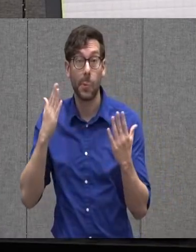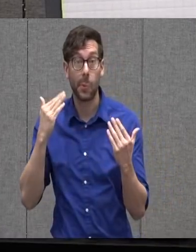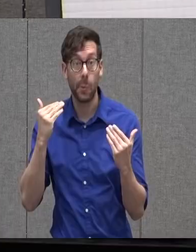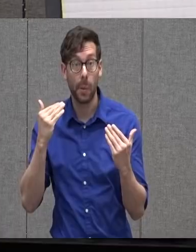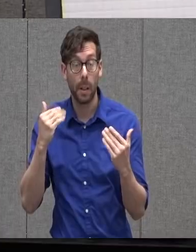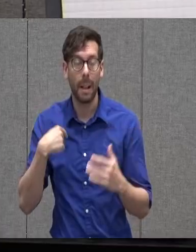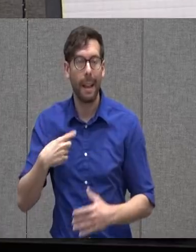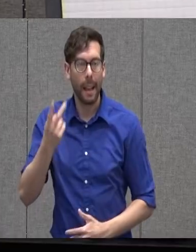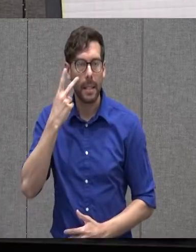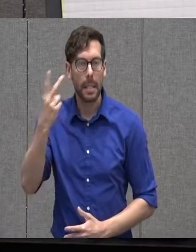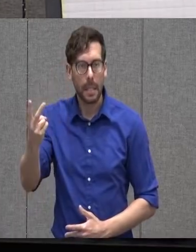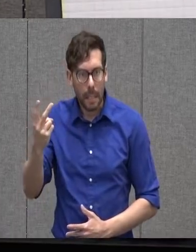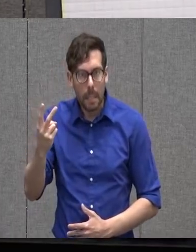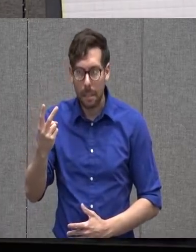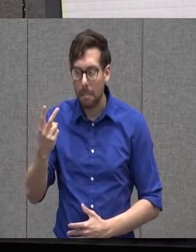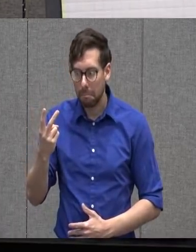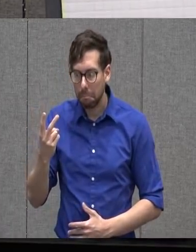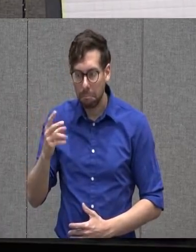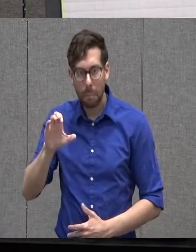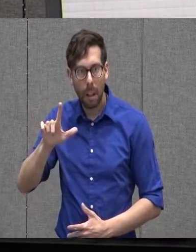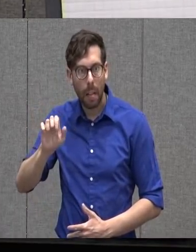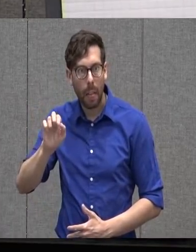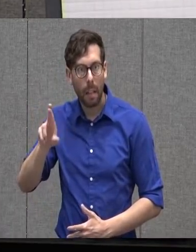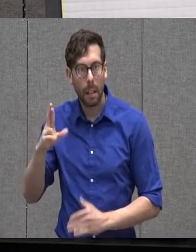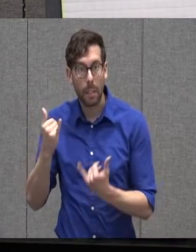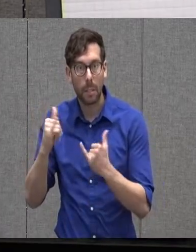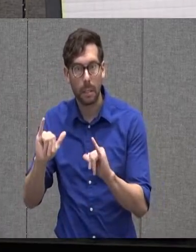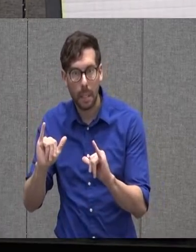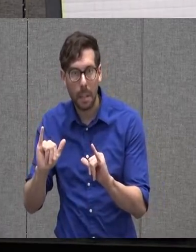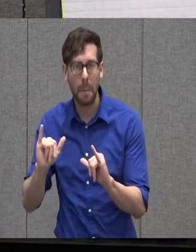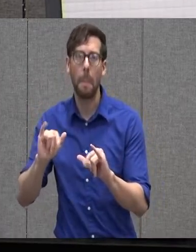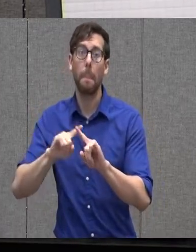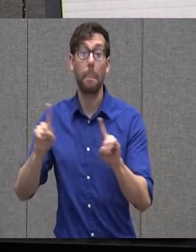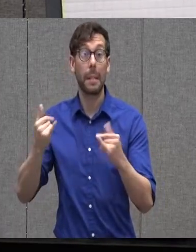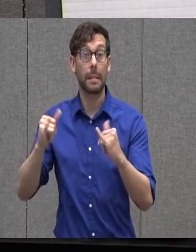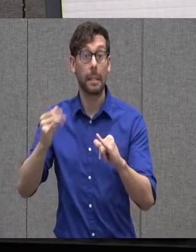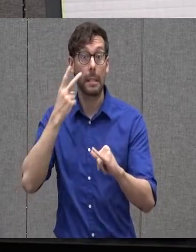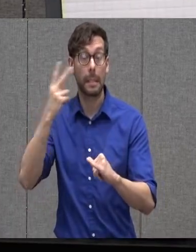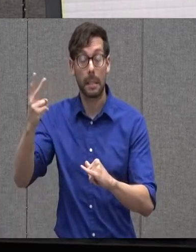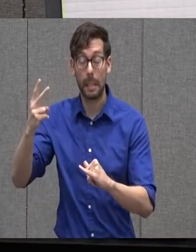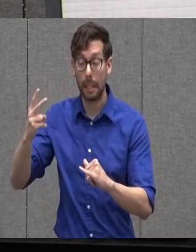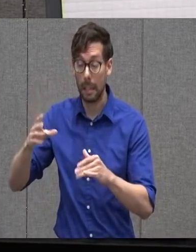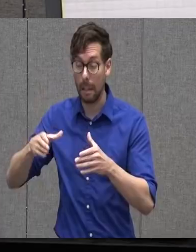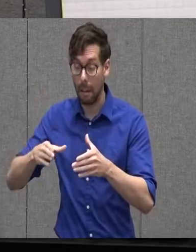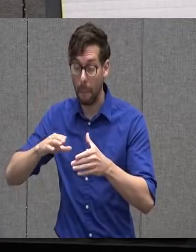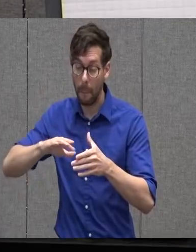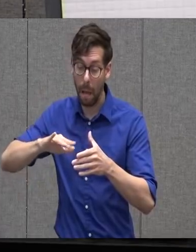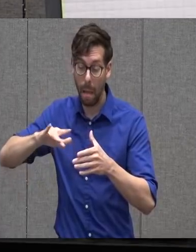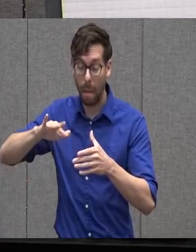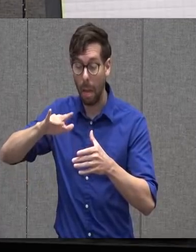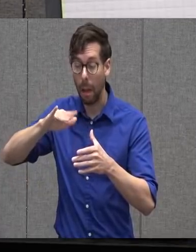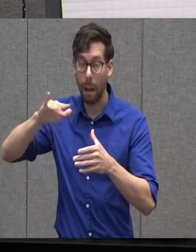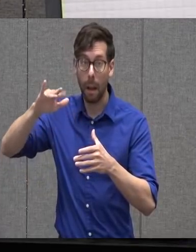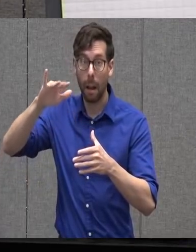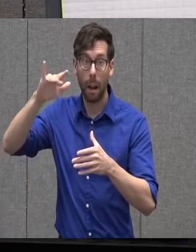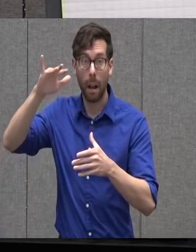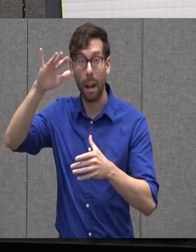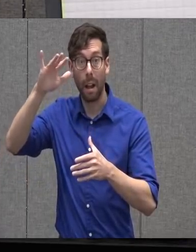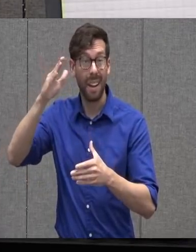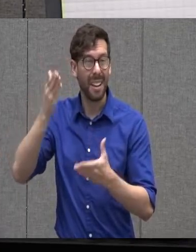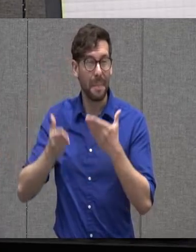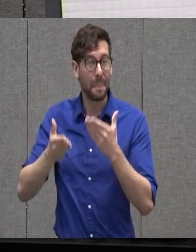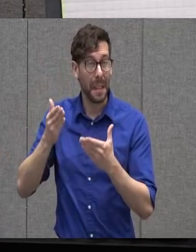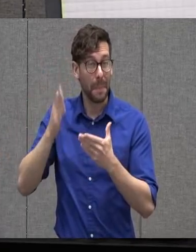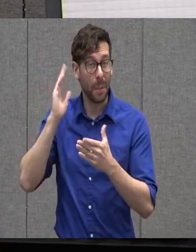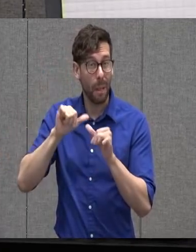now, and maybe I still see some steam or gas. It might take a while before I stop seeing the steam